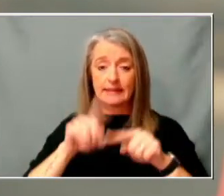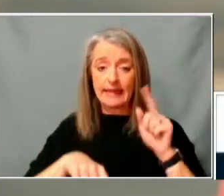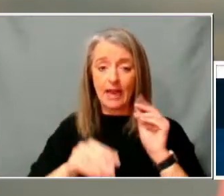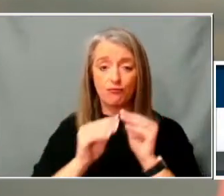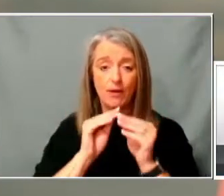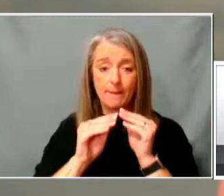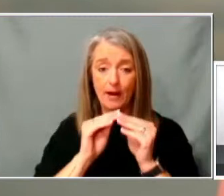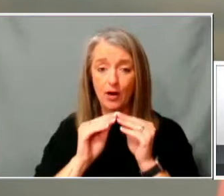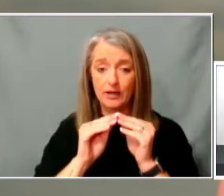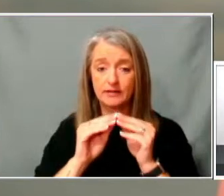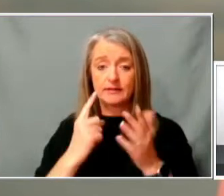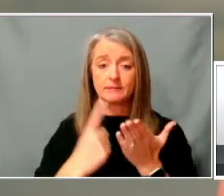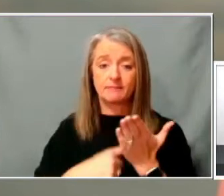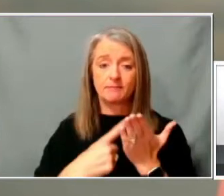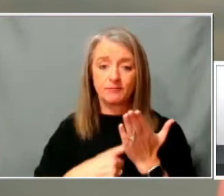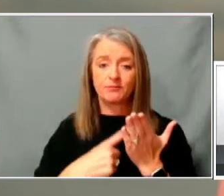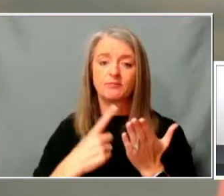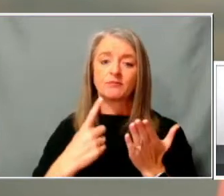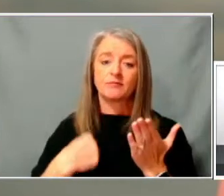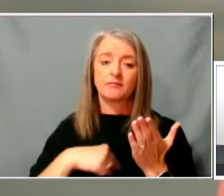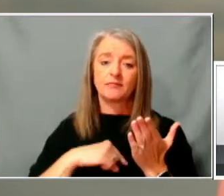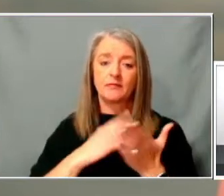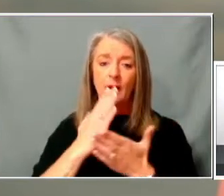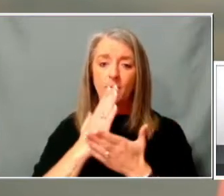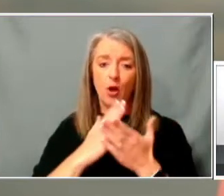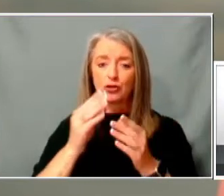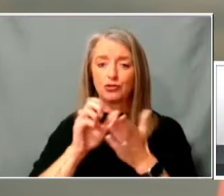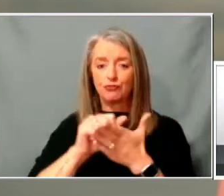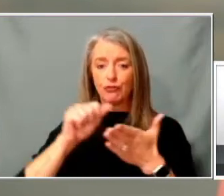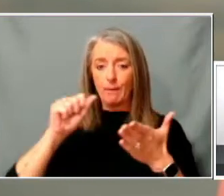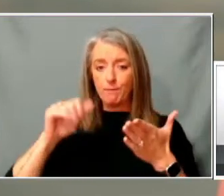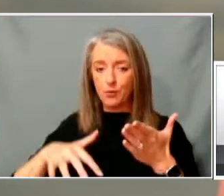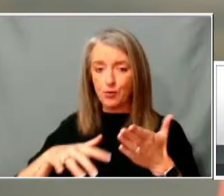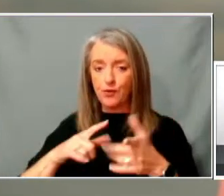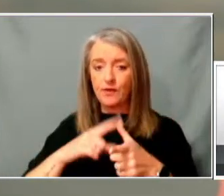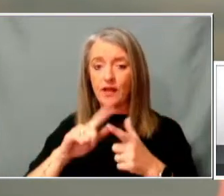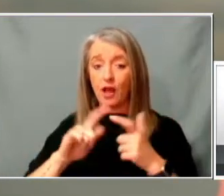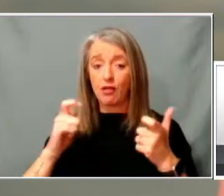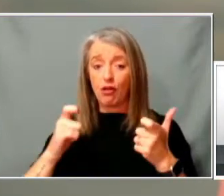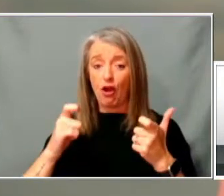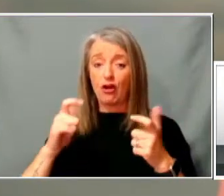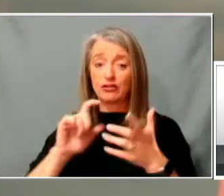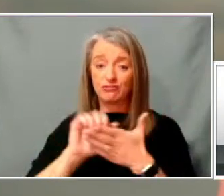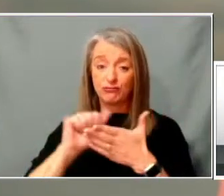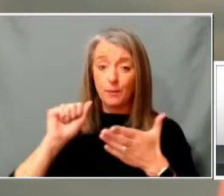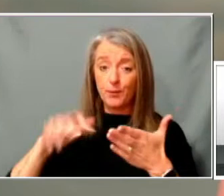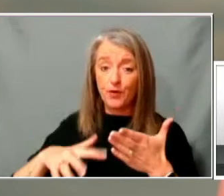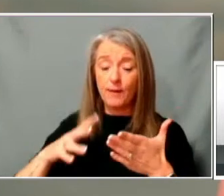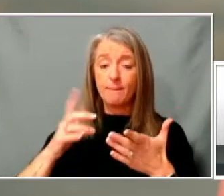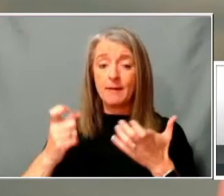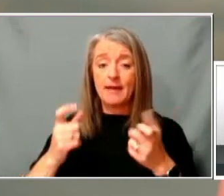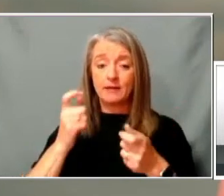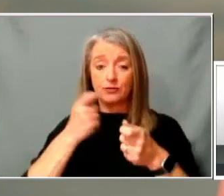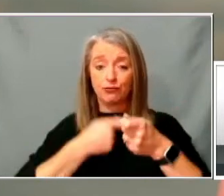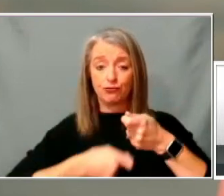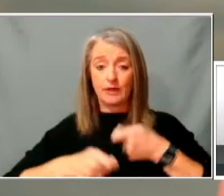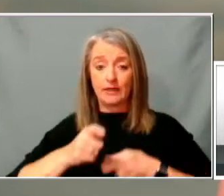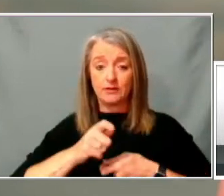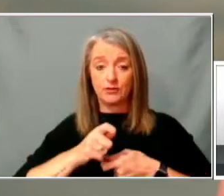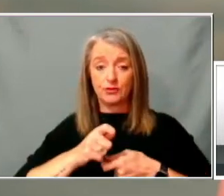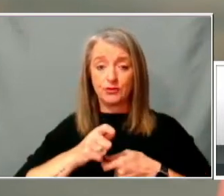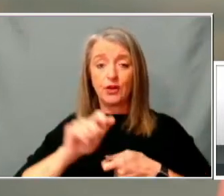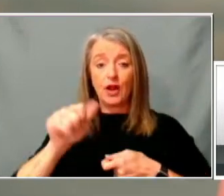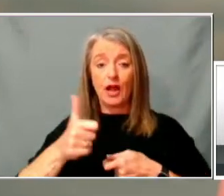it, then it usually has to be at least partially removed. And sometimes when a large part of it is removed, we may actually have to transplant a cadaver tissue in